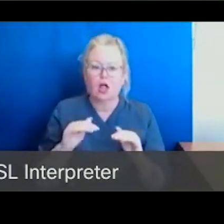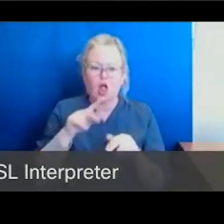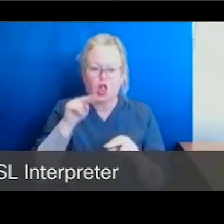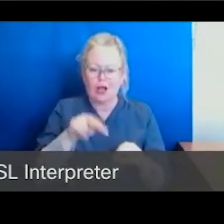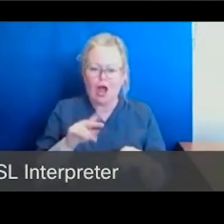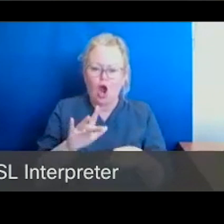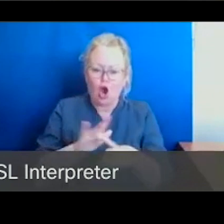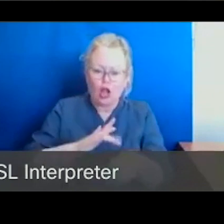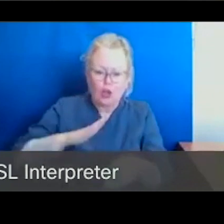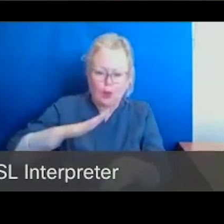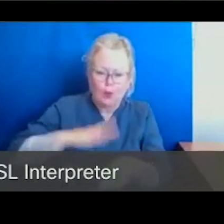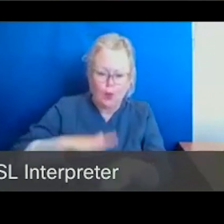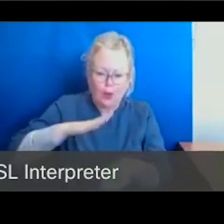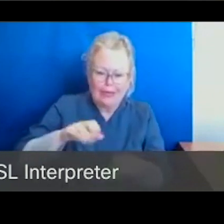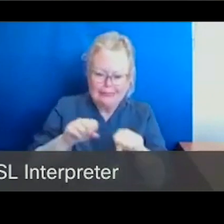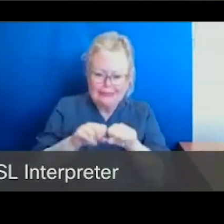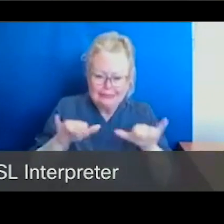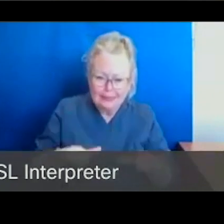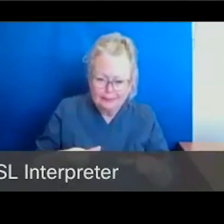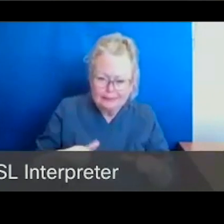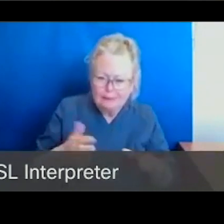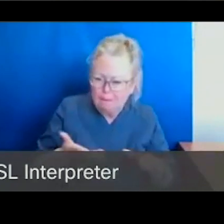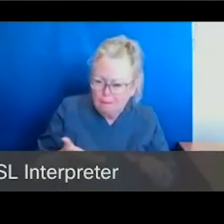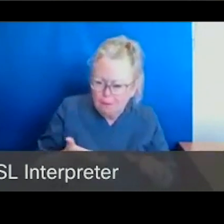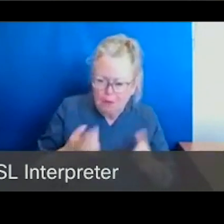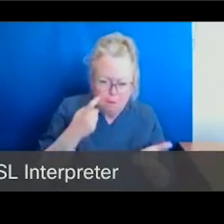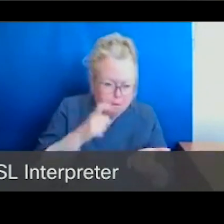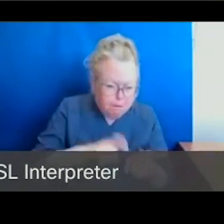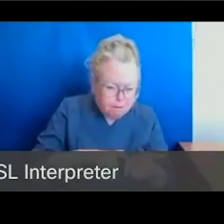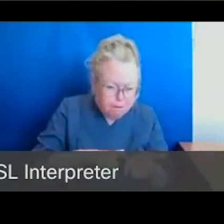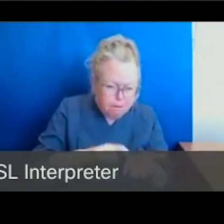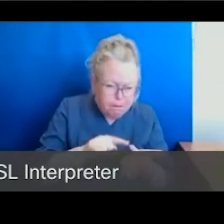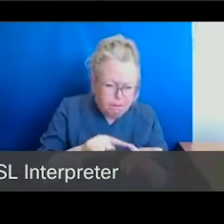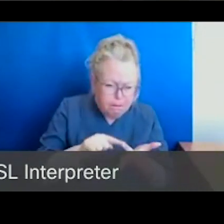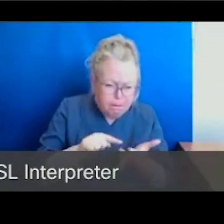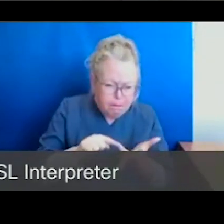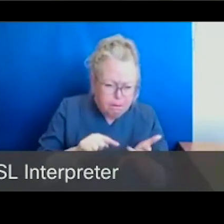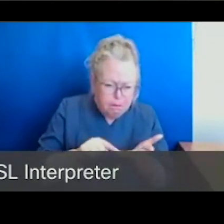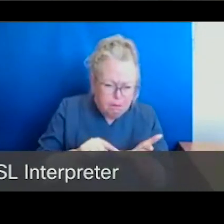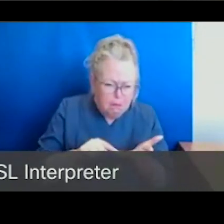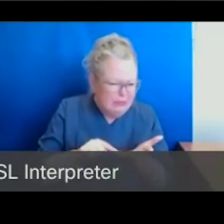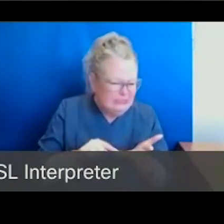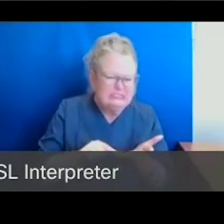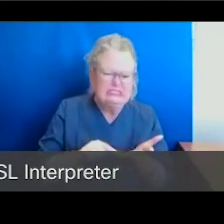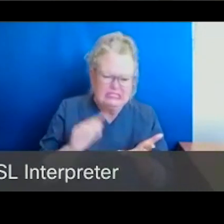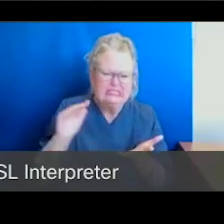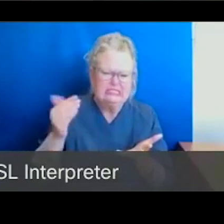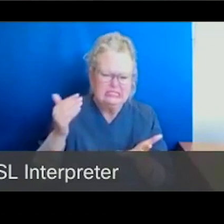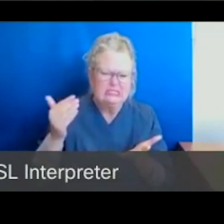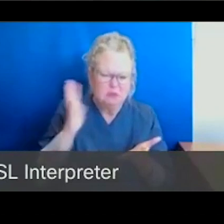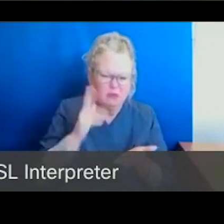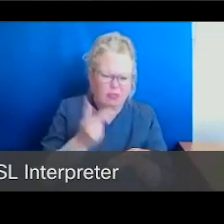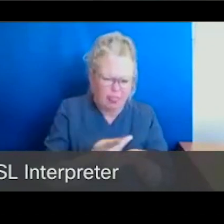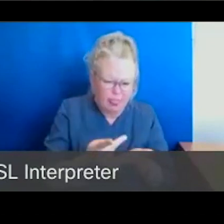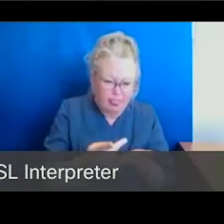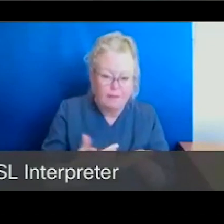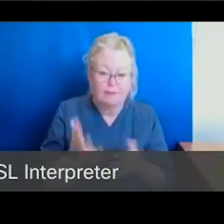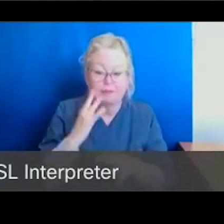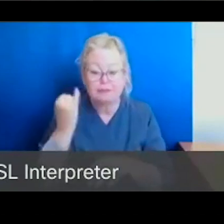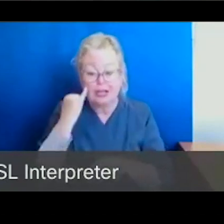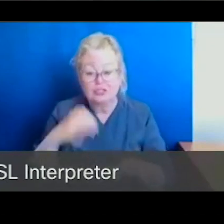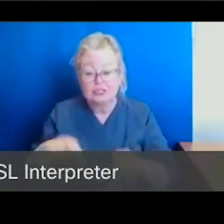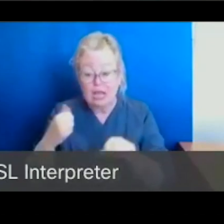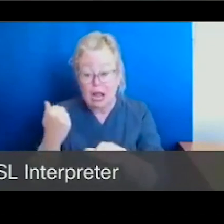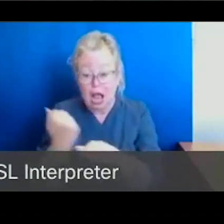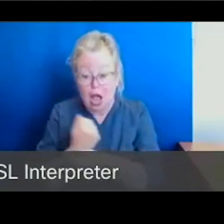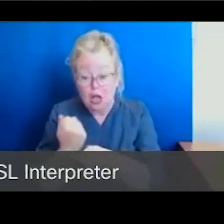systems. What characteristics do we see in students that lead to them not succeeding, for example, in Algebra 1